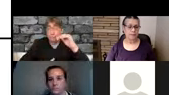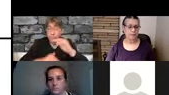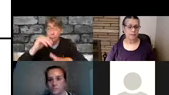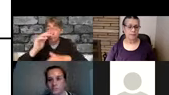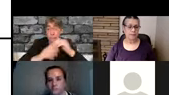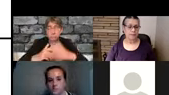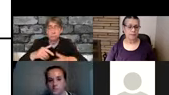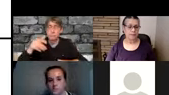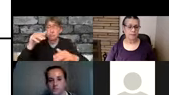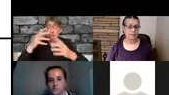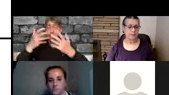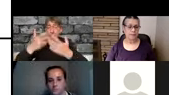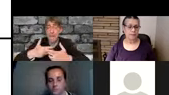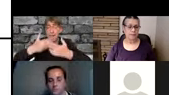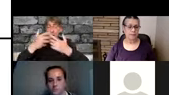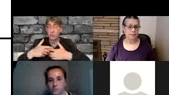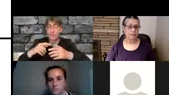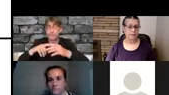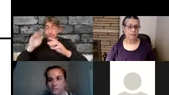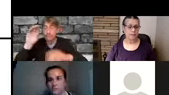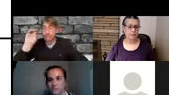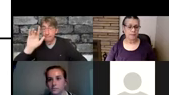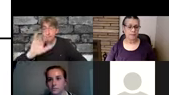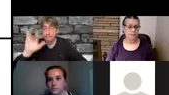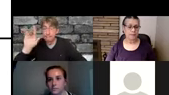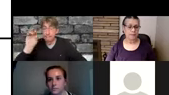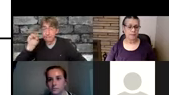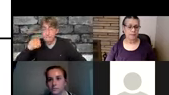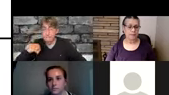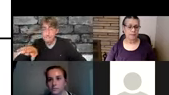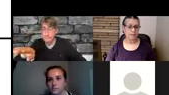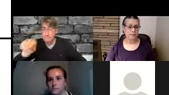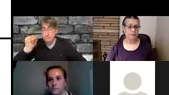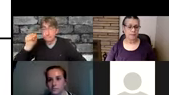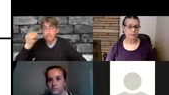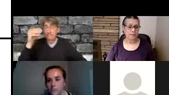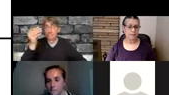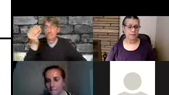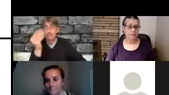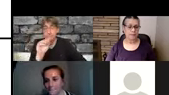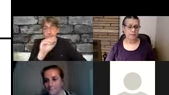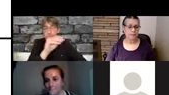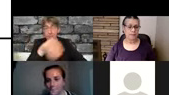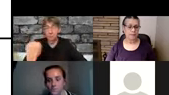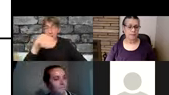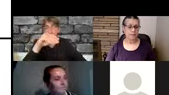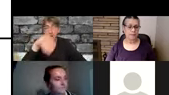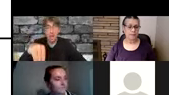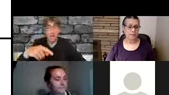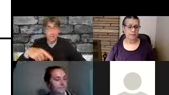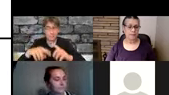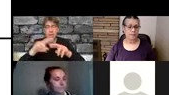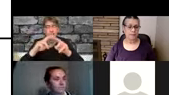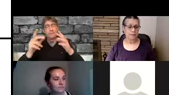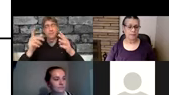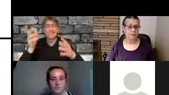some pros and cons that we have heard, but we're always open to more feedback to make this project more successful. So again,